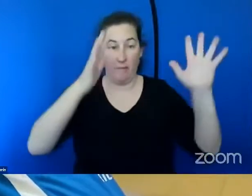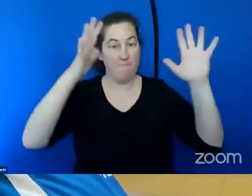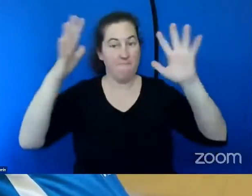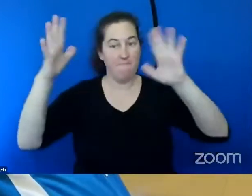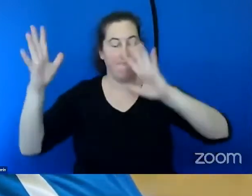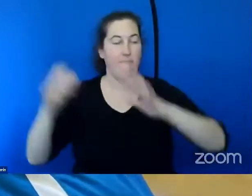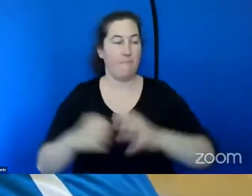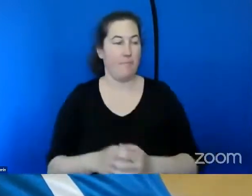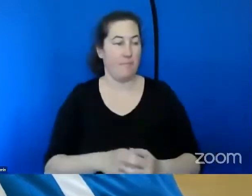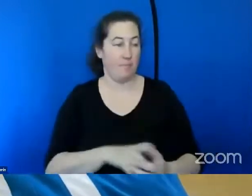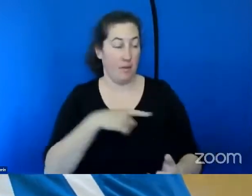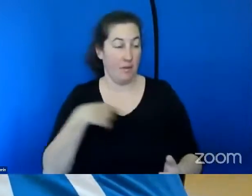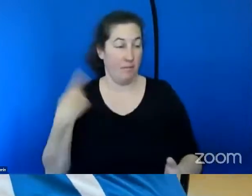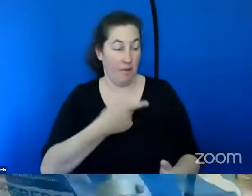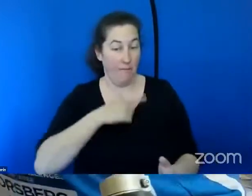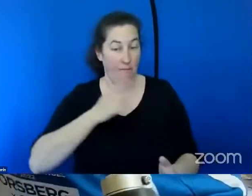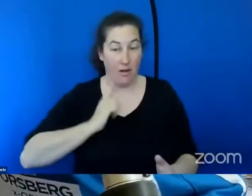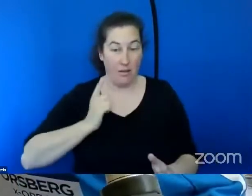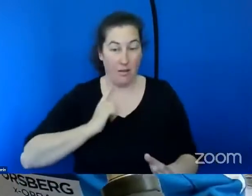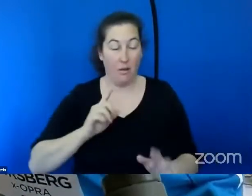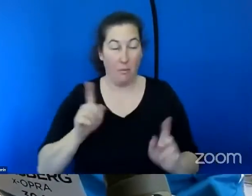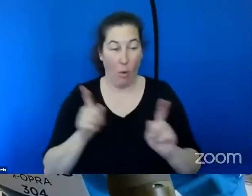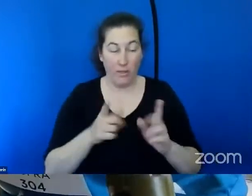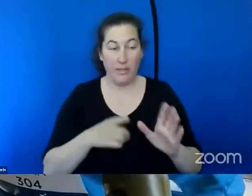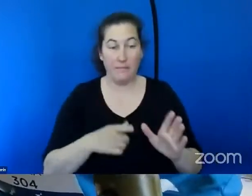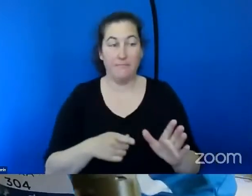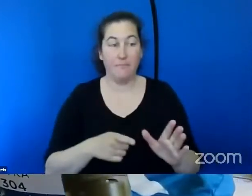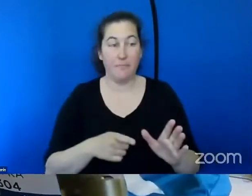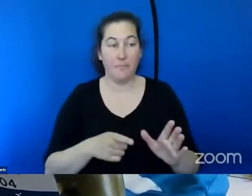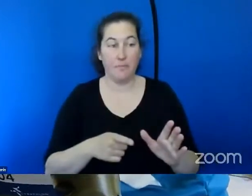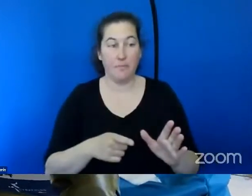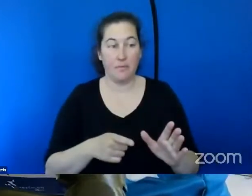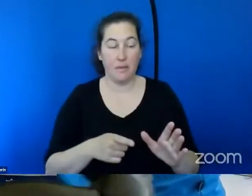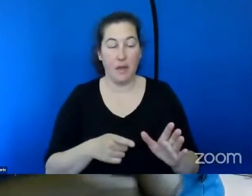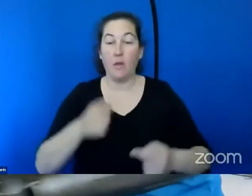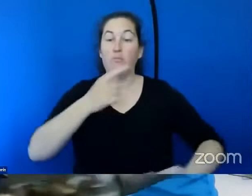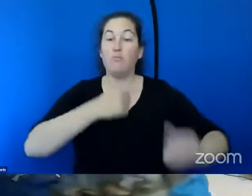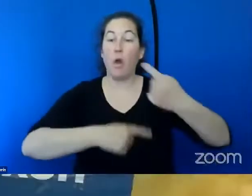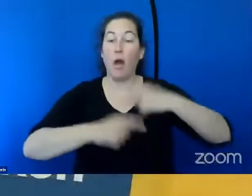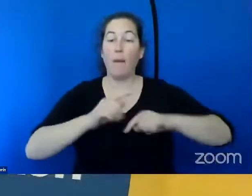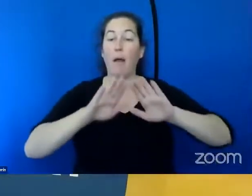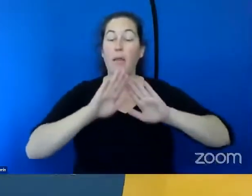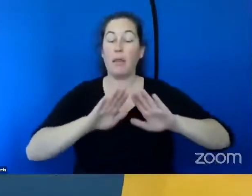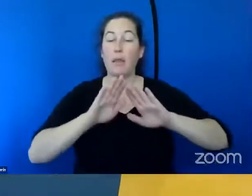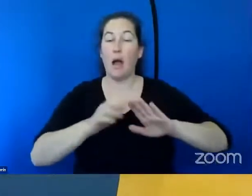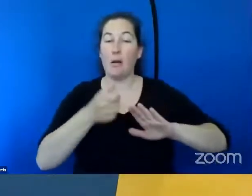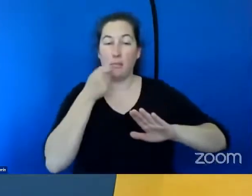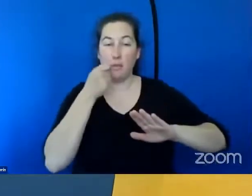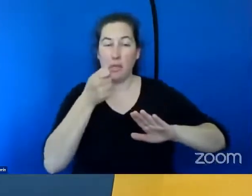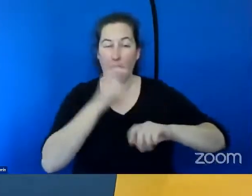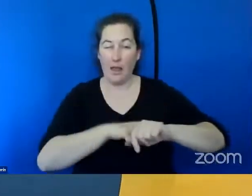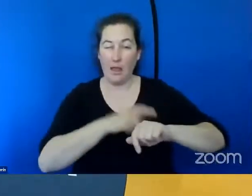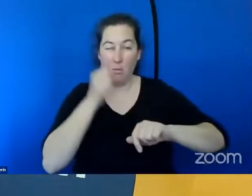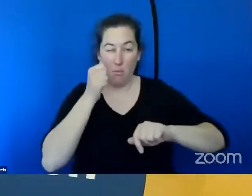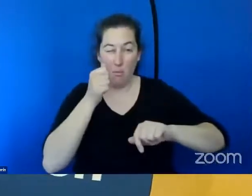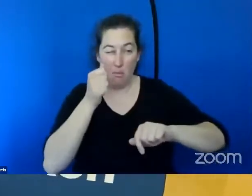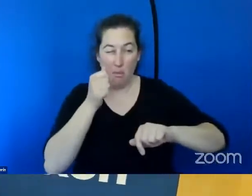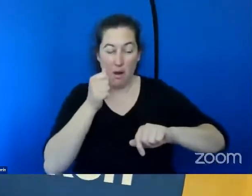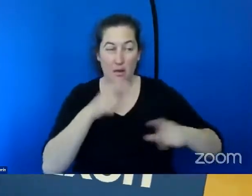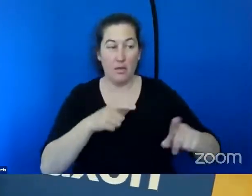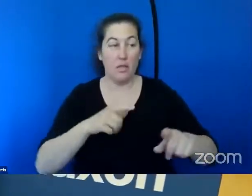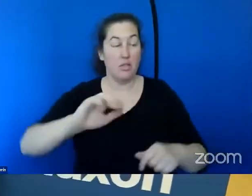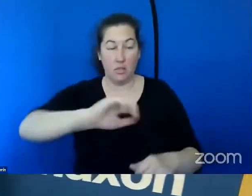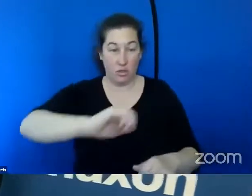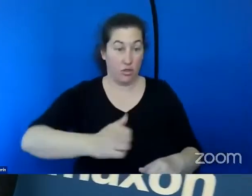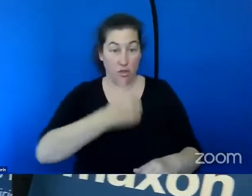start here, Roland. Little bit of luck again with that marble staying in the keyring. Looked to be right on track in the early part of the challenge. It all